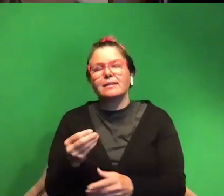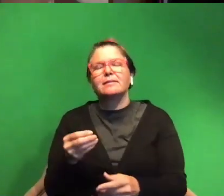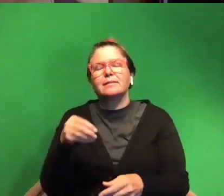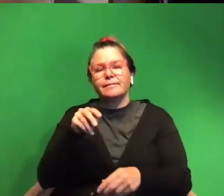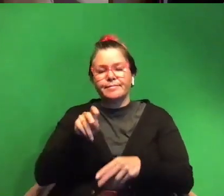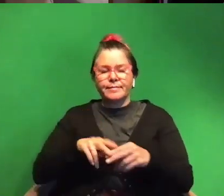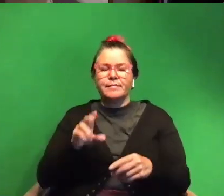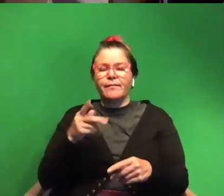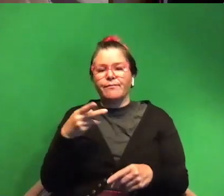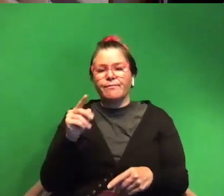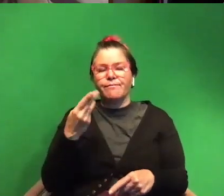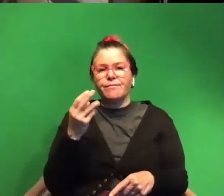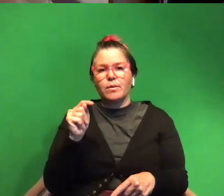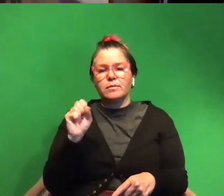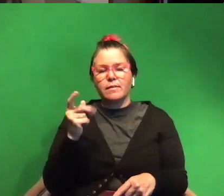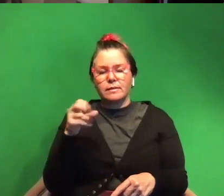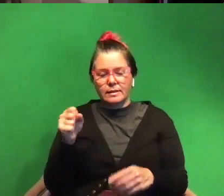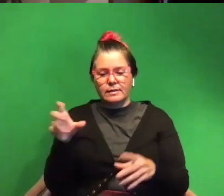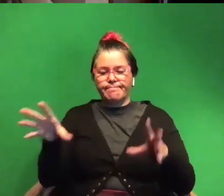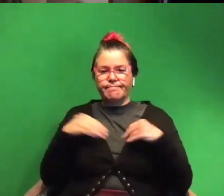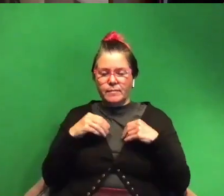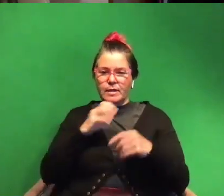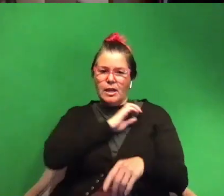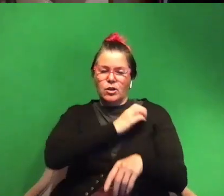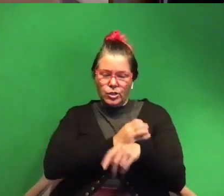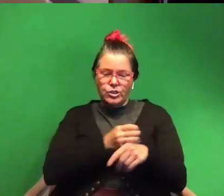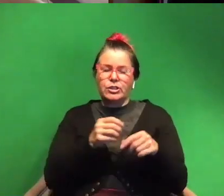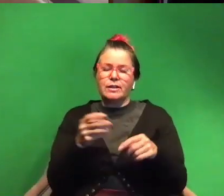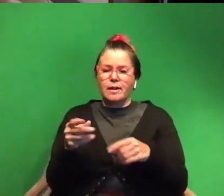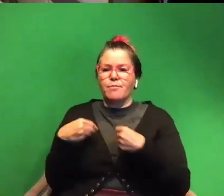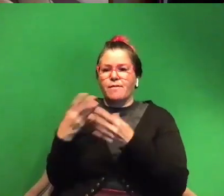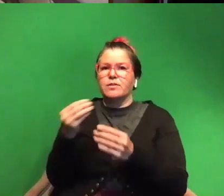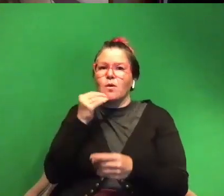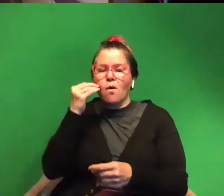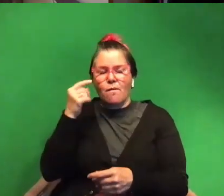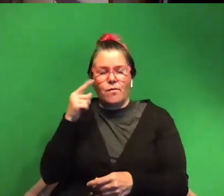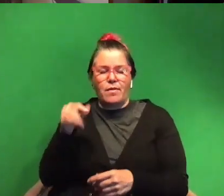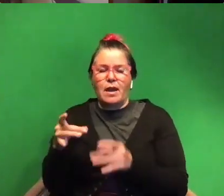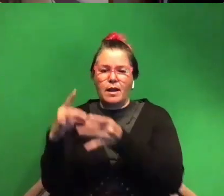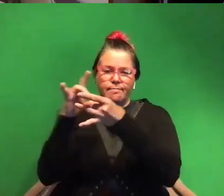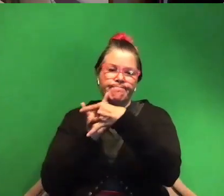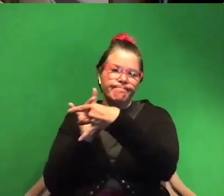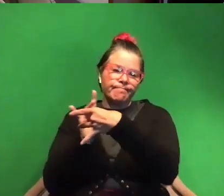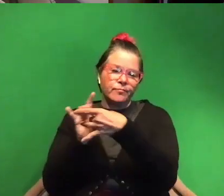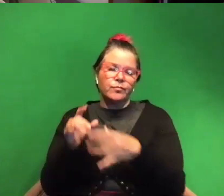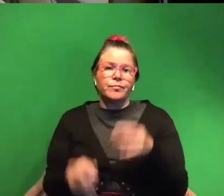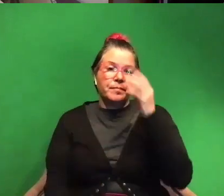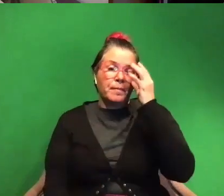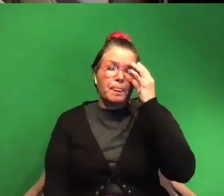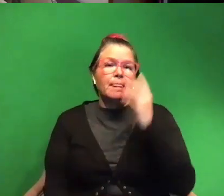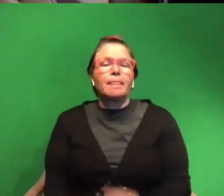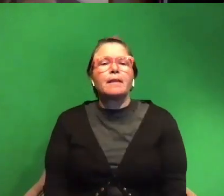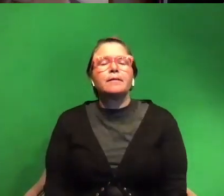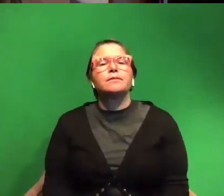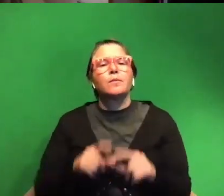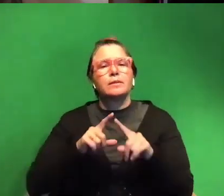photosynthesize, and the coral takes the energy. And it provides a nice stable home for those symbionts. And depending on